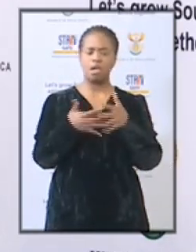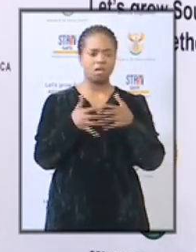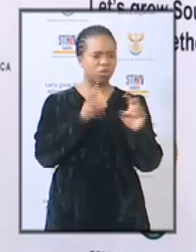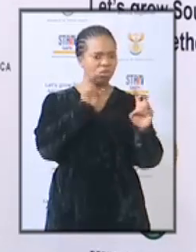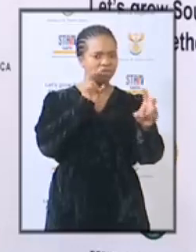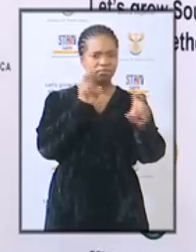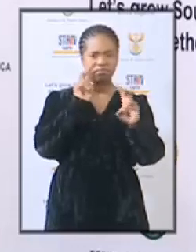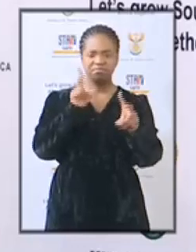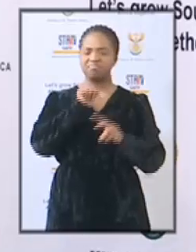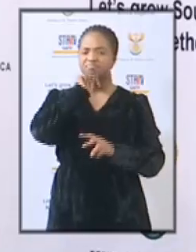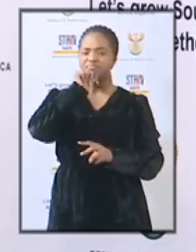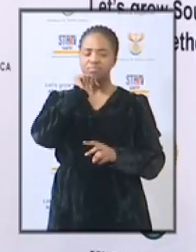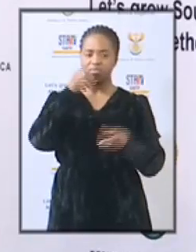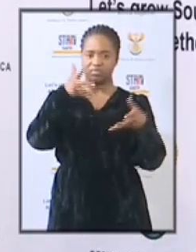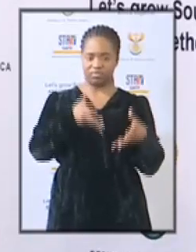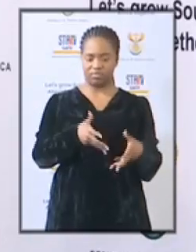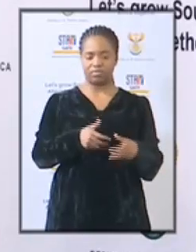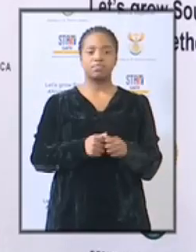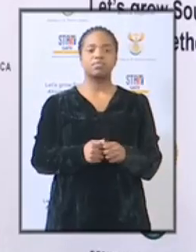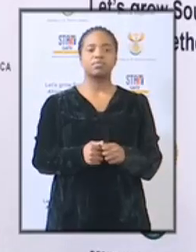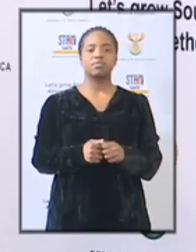and